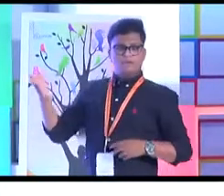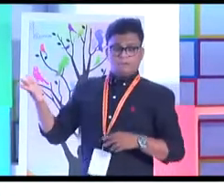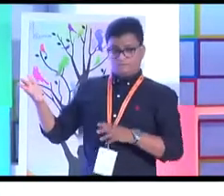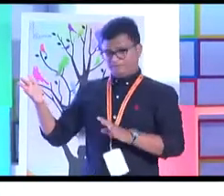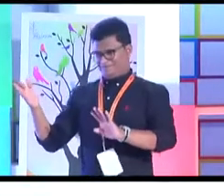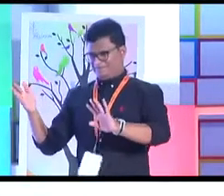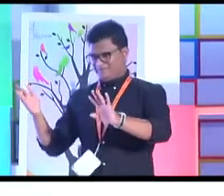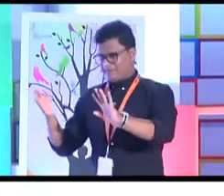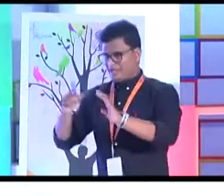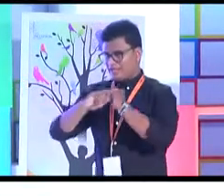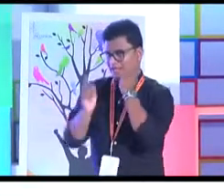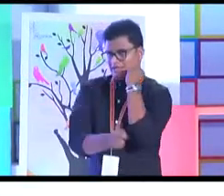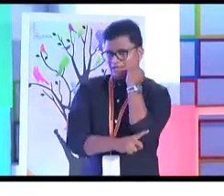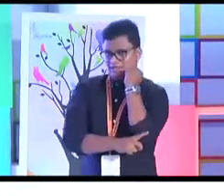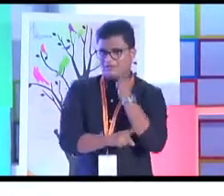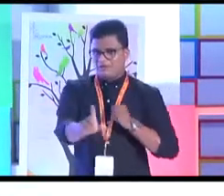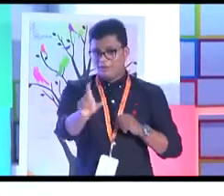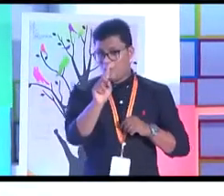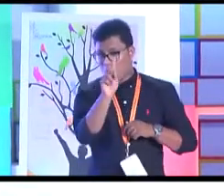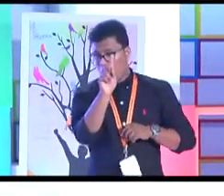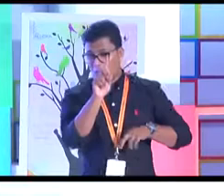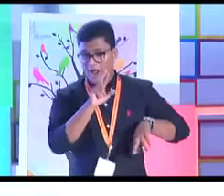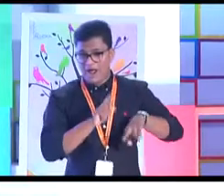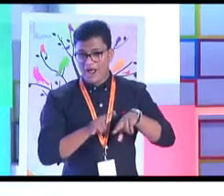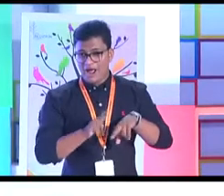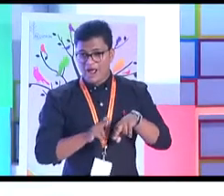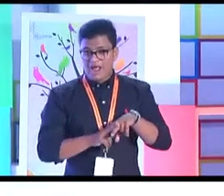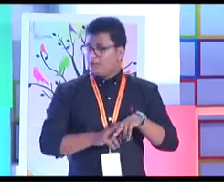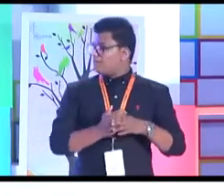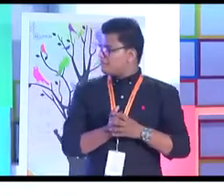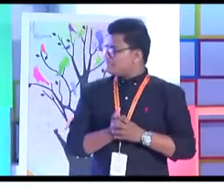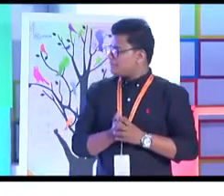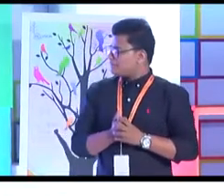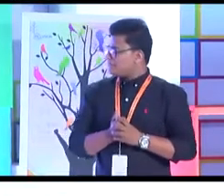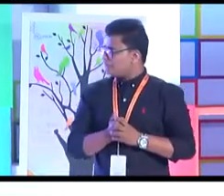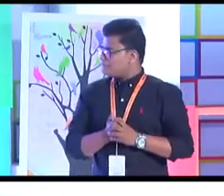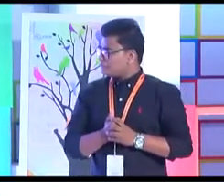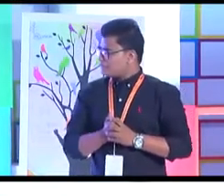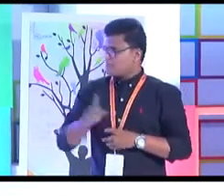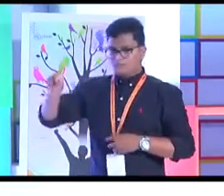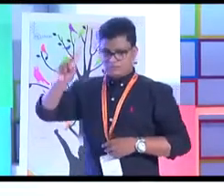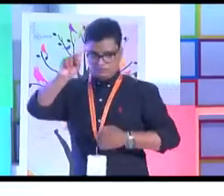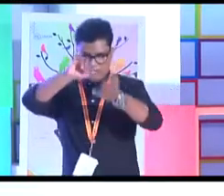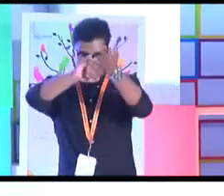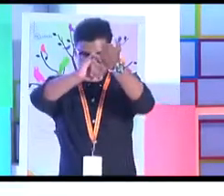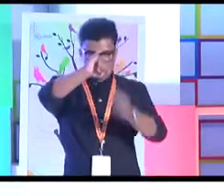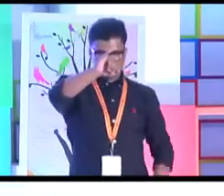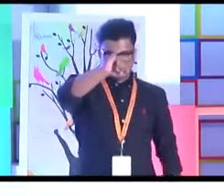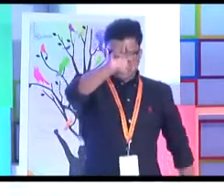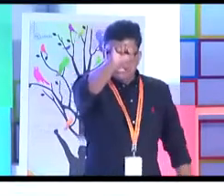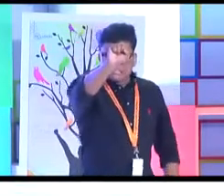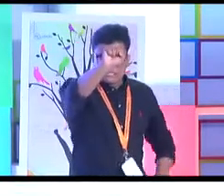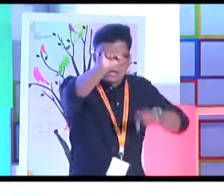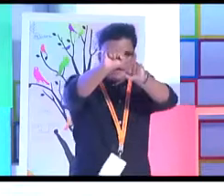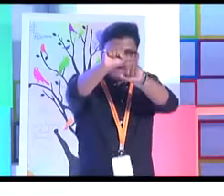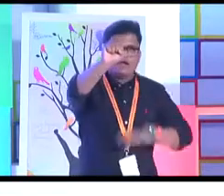to say very favorite formula of 4 S. First S is suffering. We all have suffering,